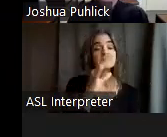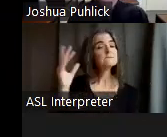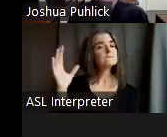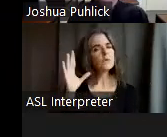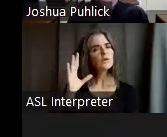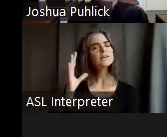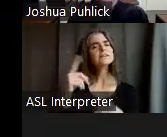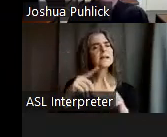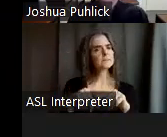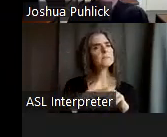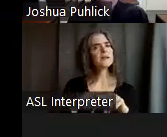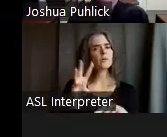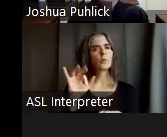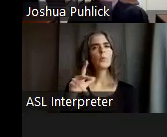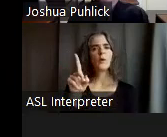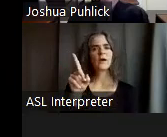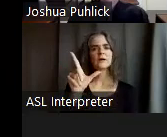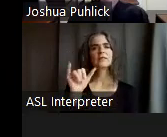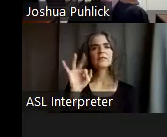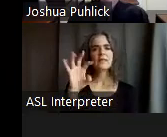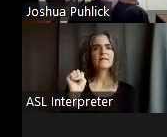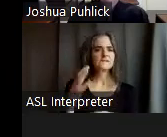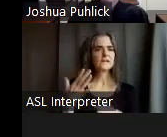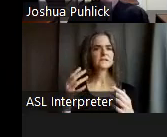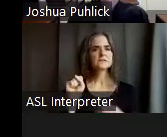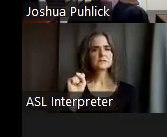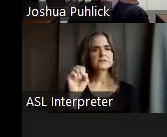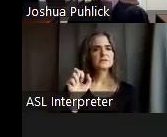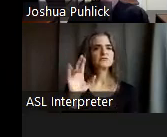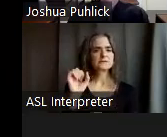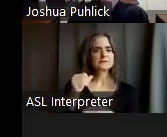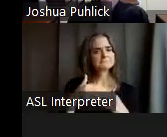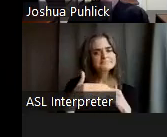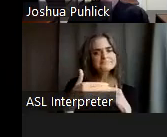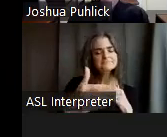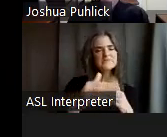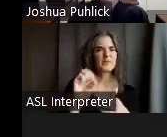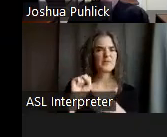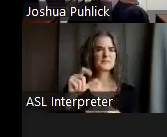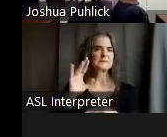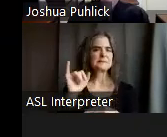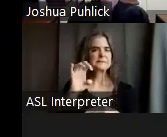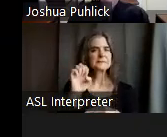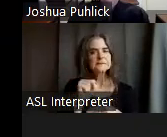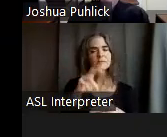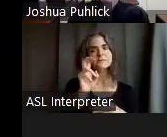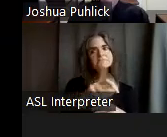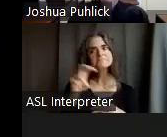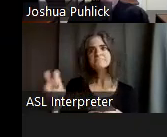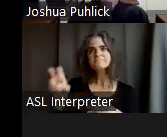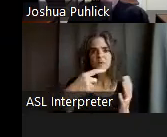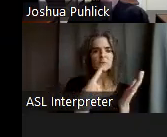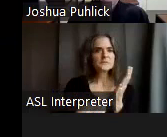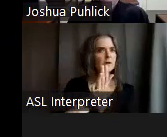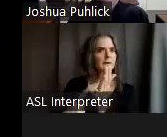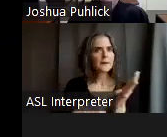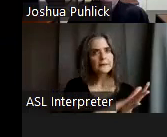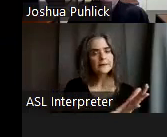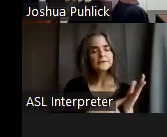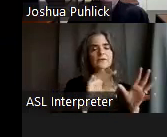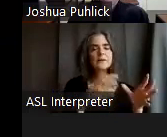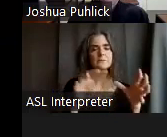species. We've been examining forest ecosystems from around the country, their composition, their structure under a changing